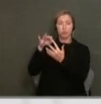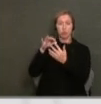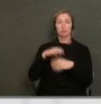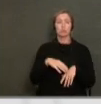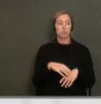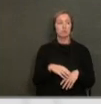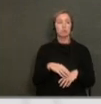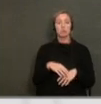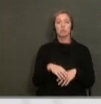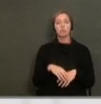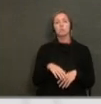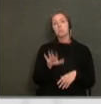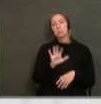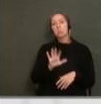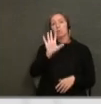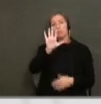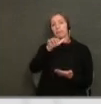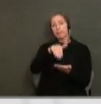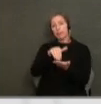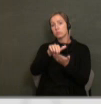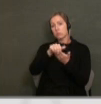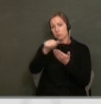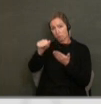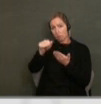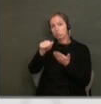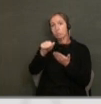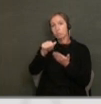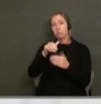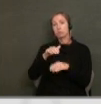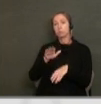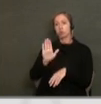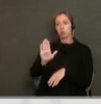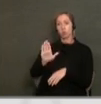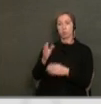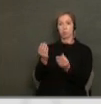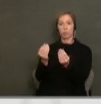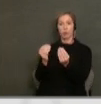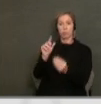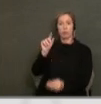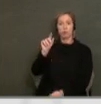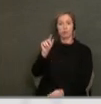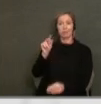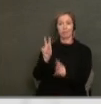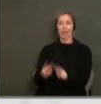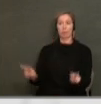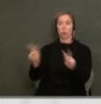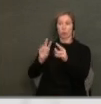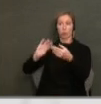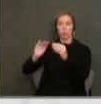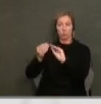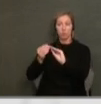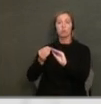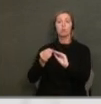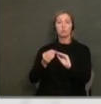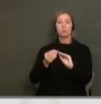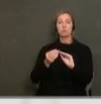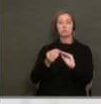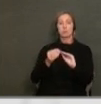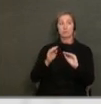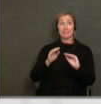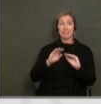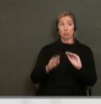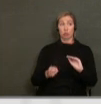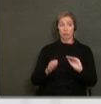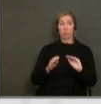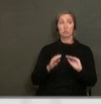is about $5,000 on your property value. We're increasing that to 10% of your value. So if